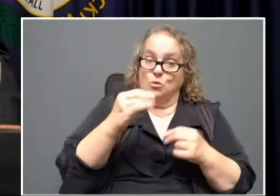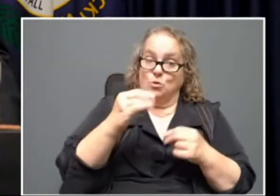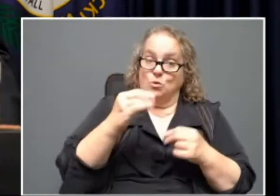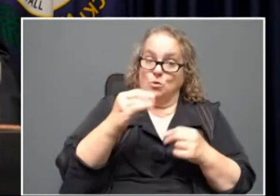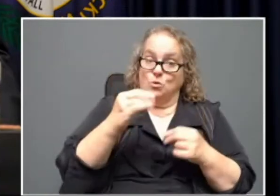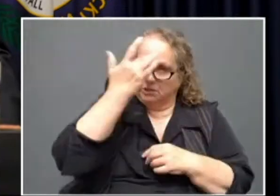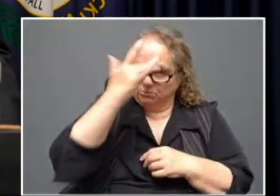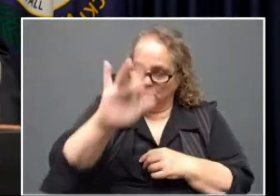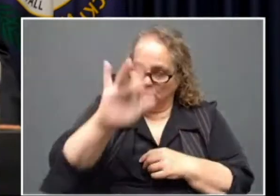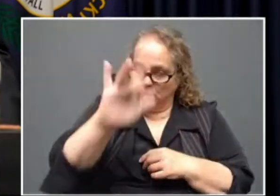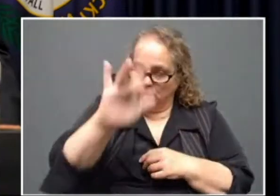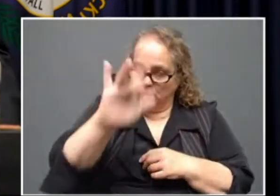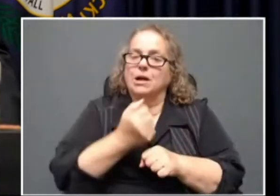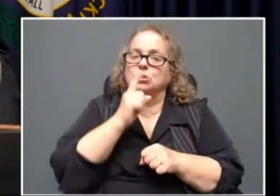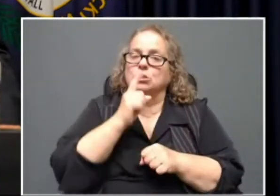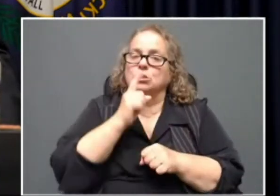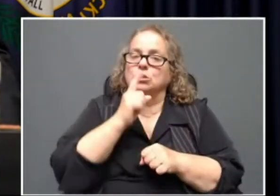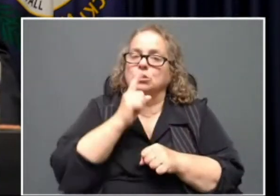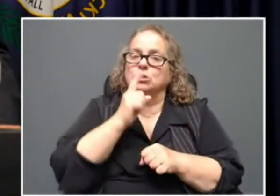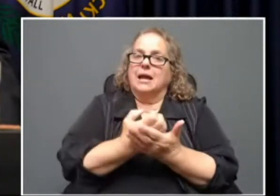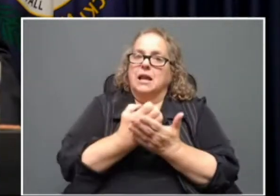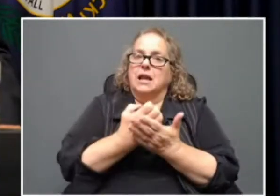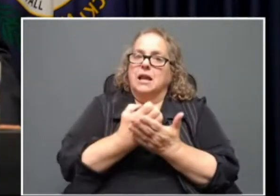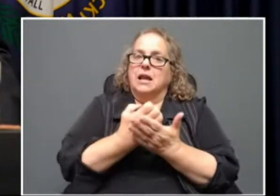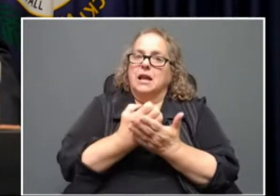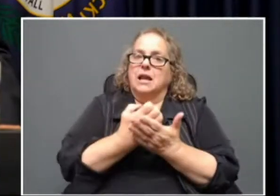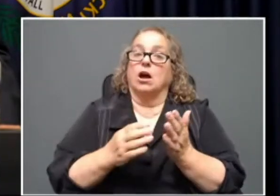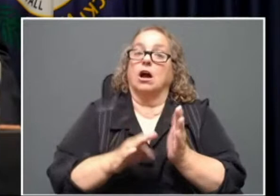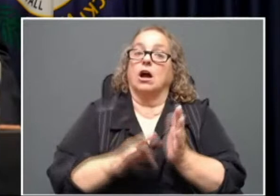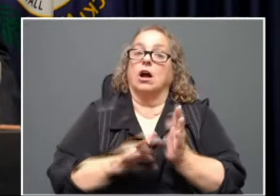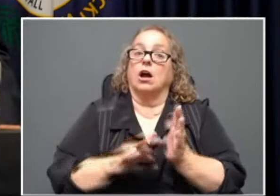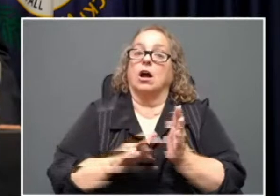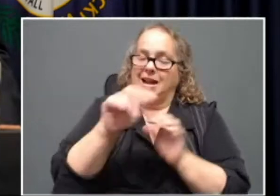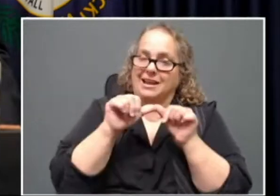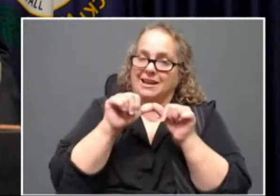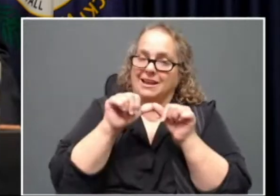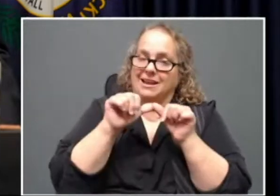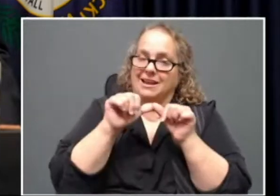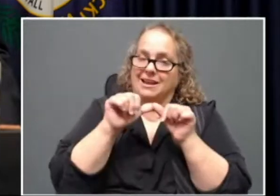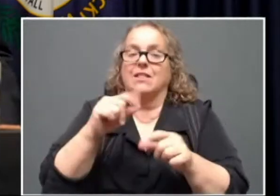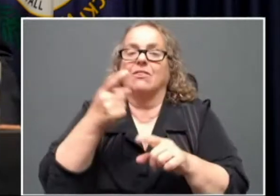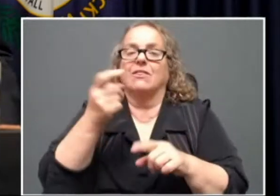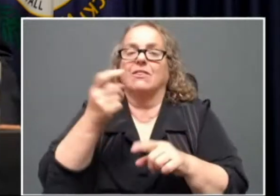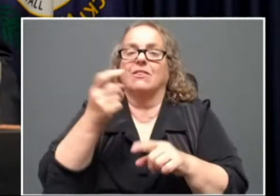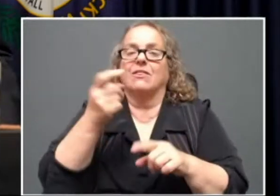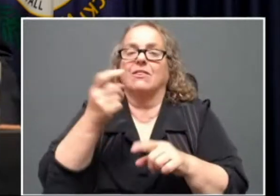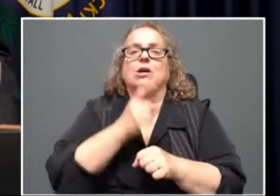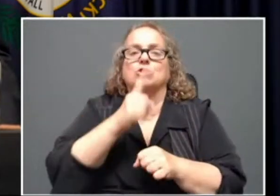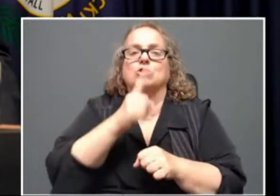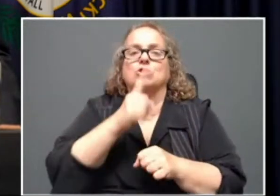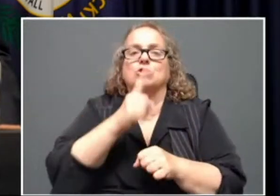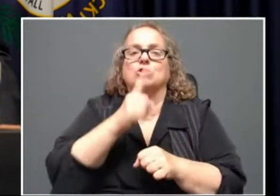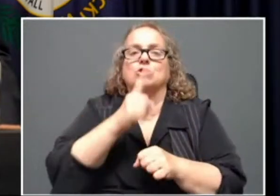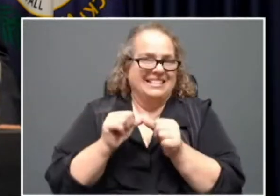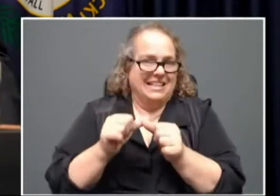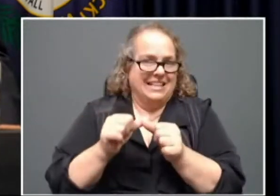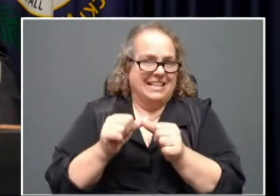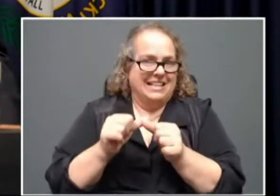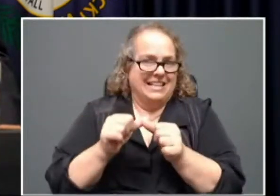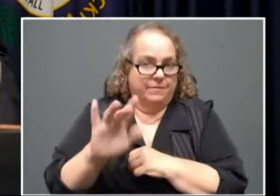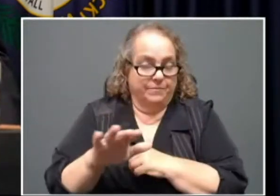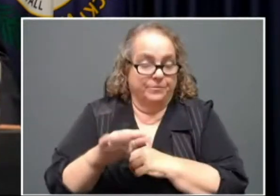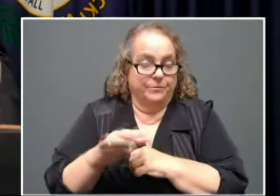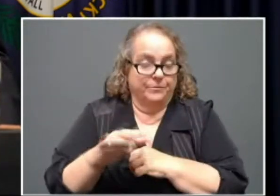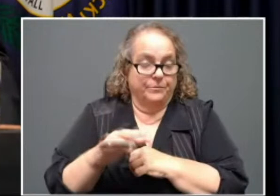our economic recovery continues, and then we want to make sure we can sustain it. Right now, those PUAs,